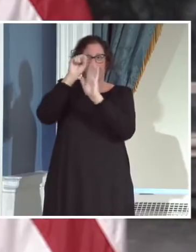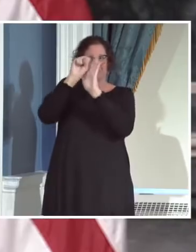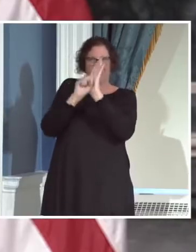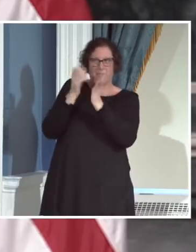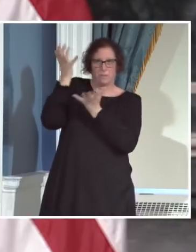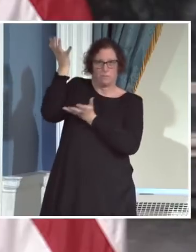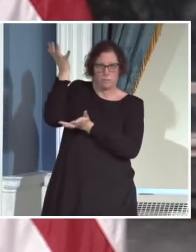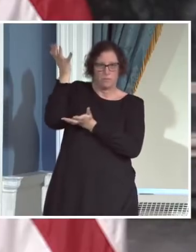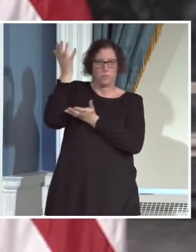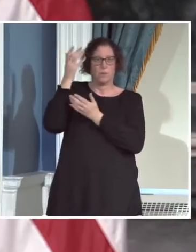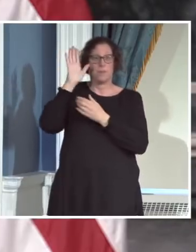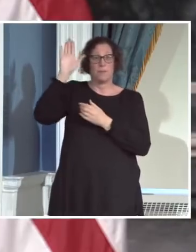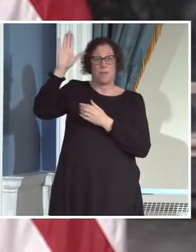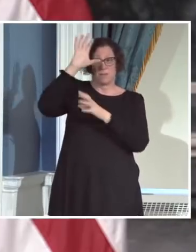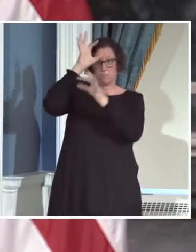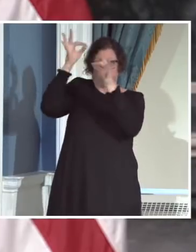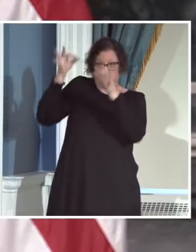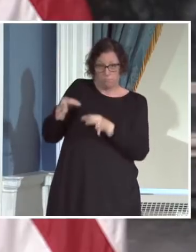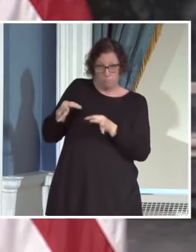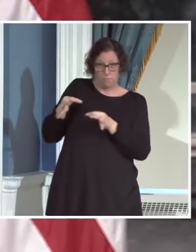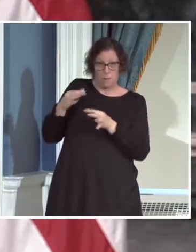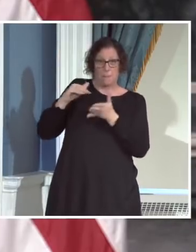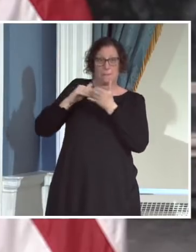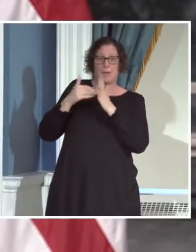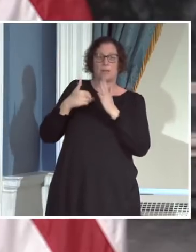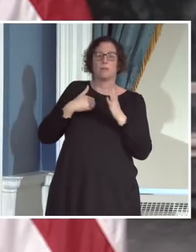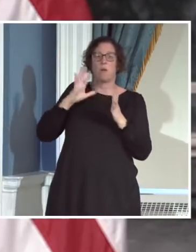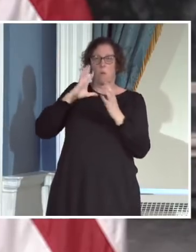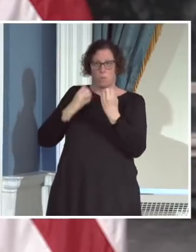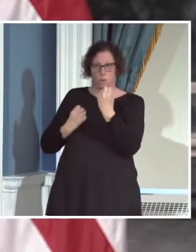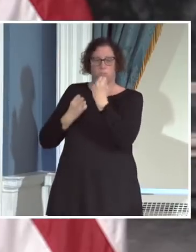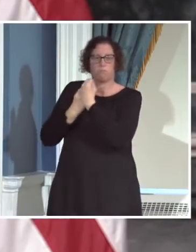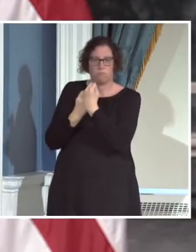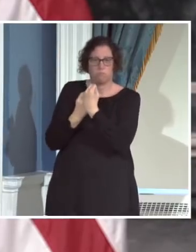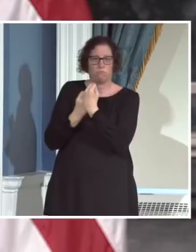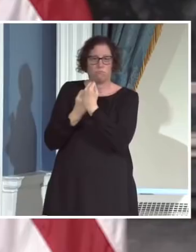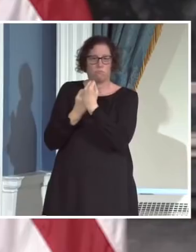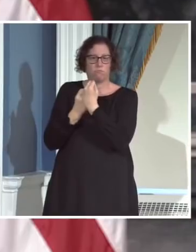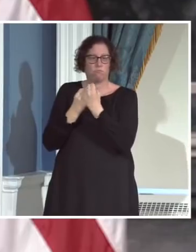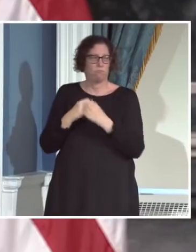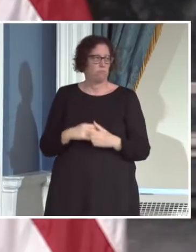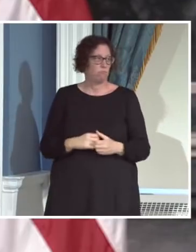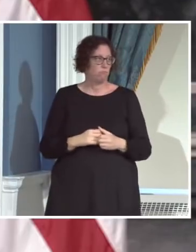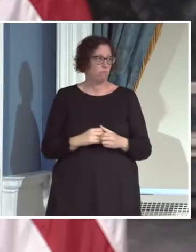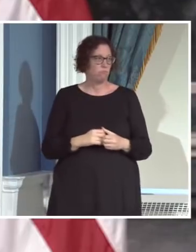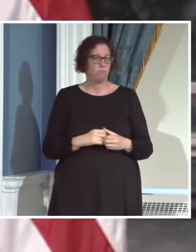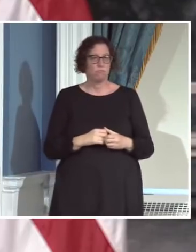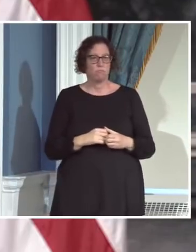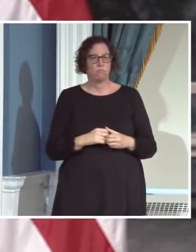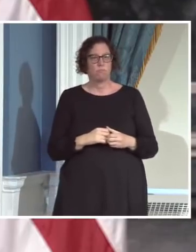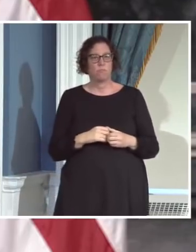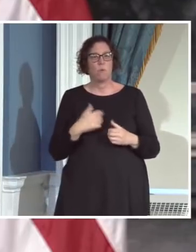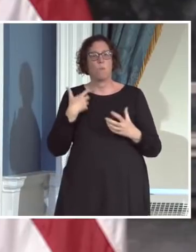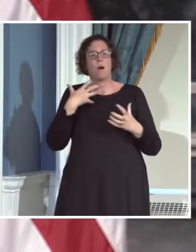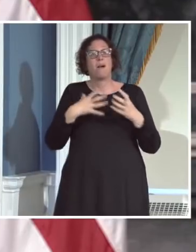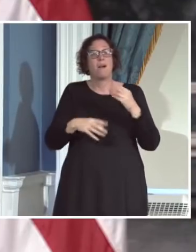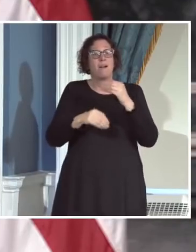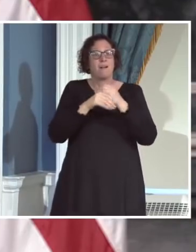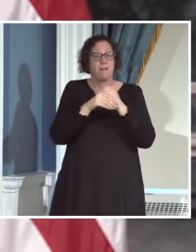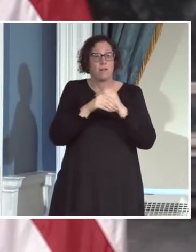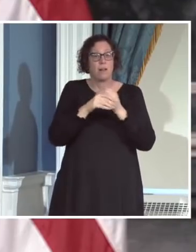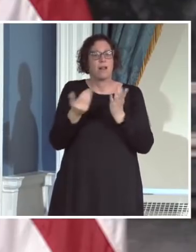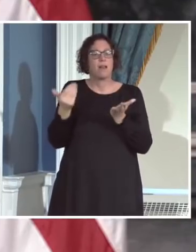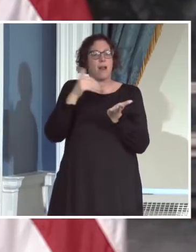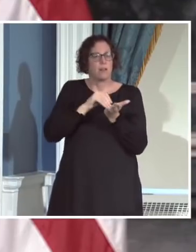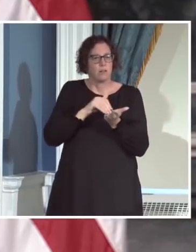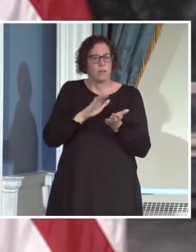will. I remind you this last weekend, saying that any houses of worship still having services, we would shut down and